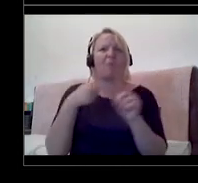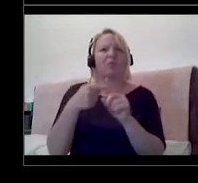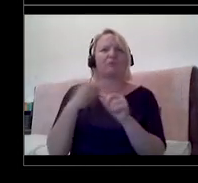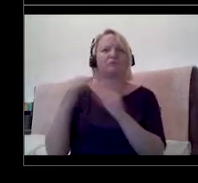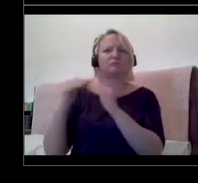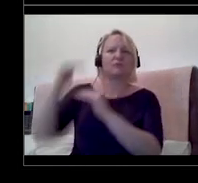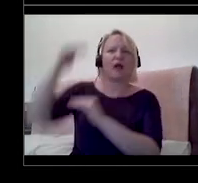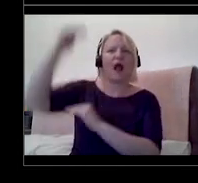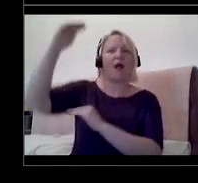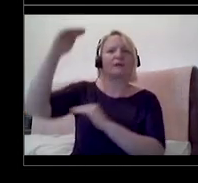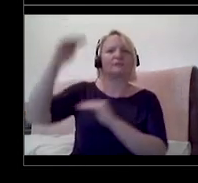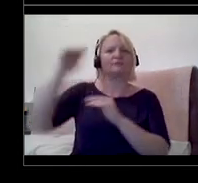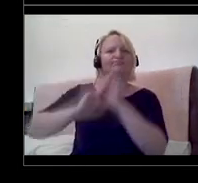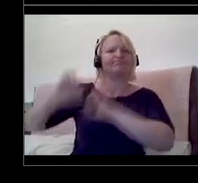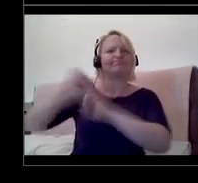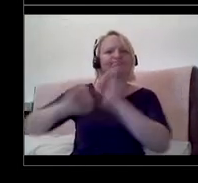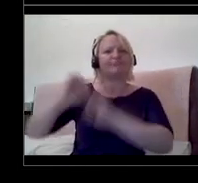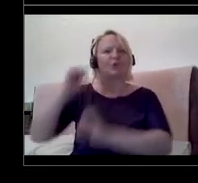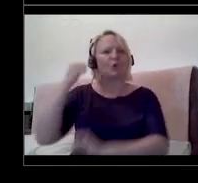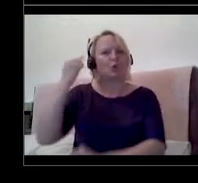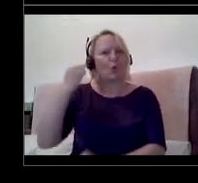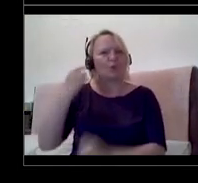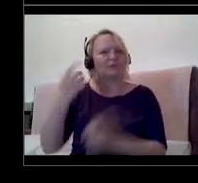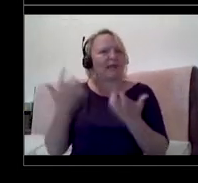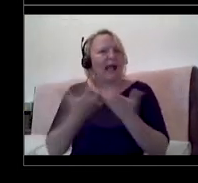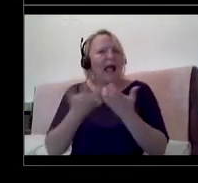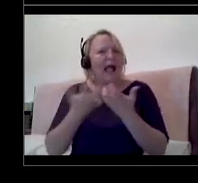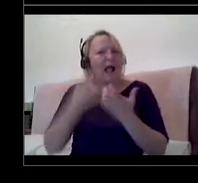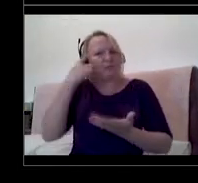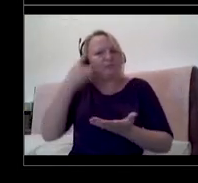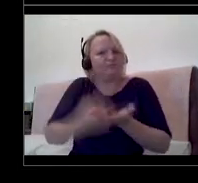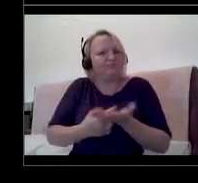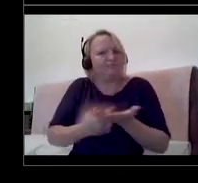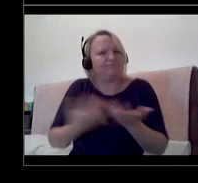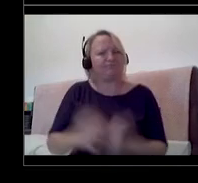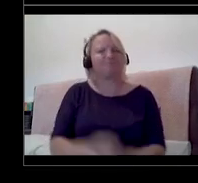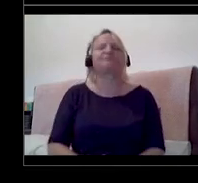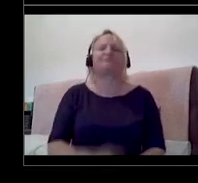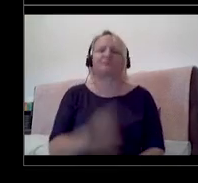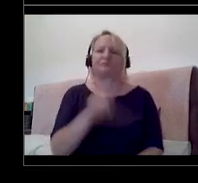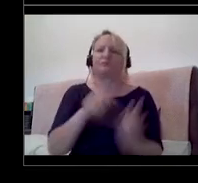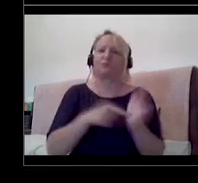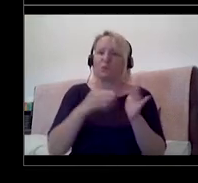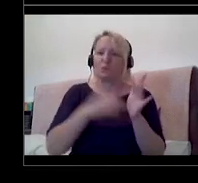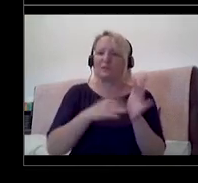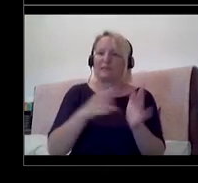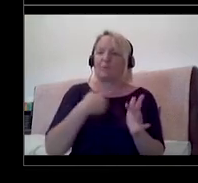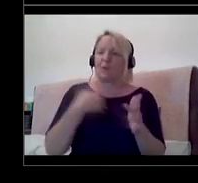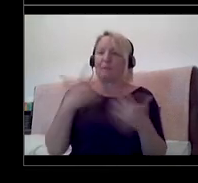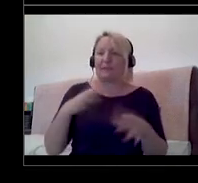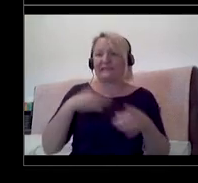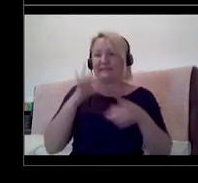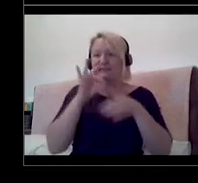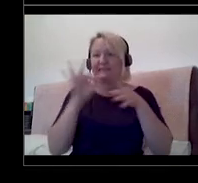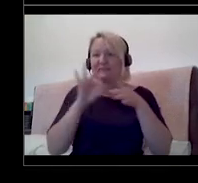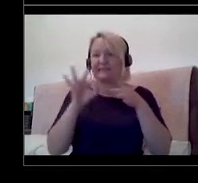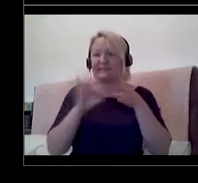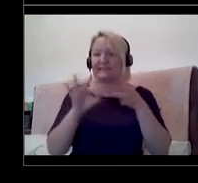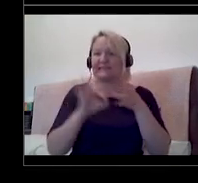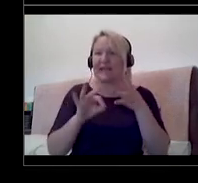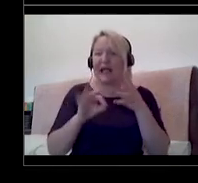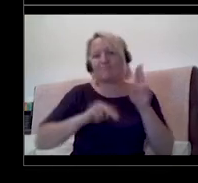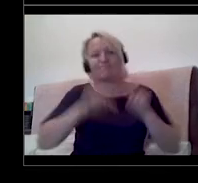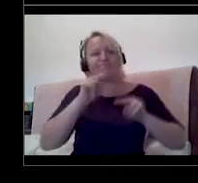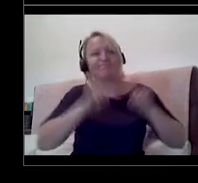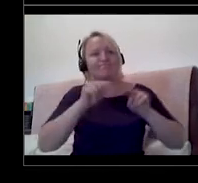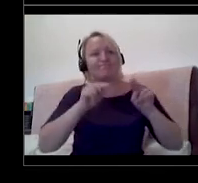barriers? Okay. So we carry out detailed assessments of the expected noise impacts, and